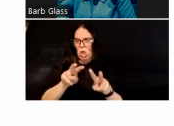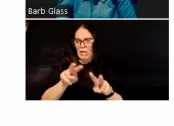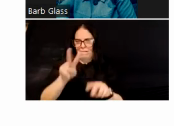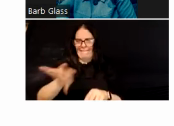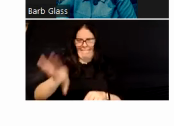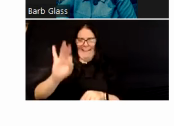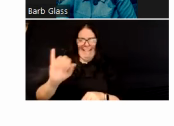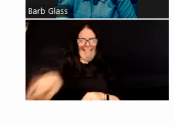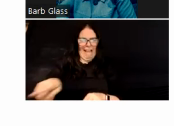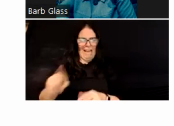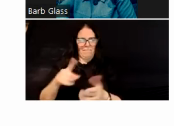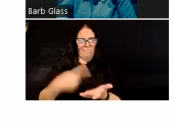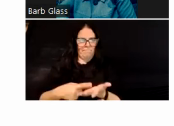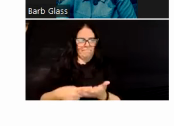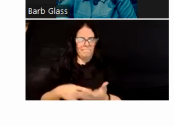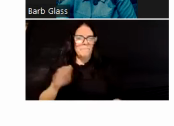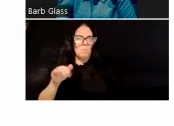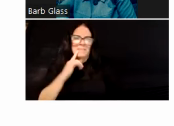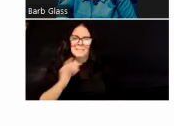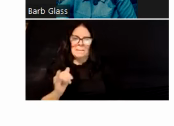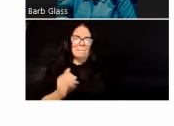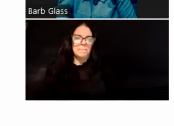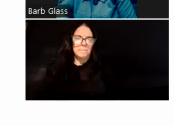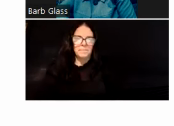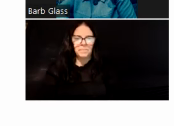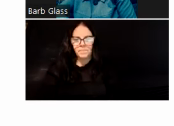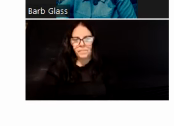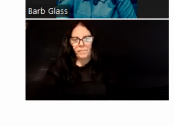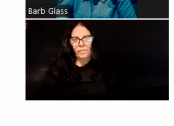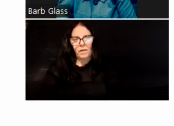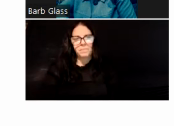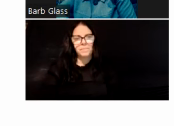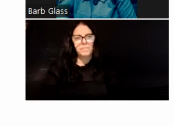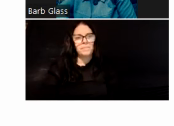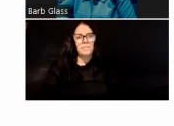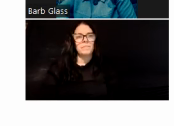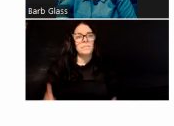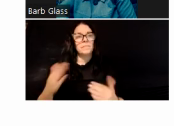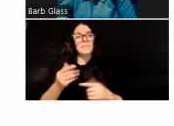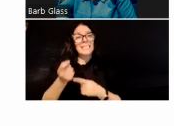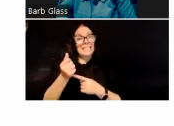to. Me too. Okay. Okay, deleting plan items.